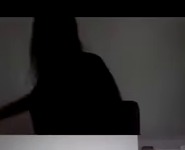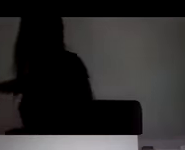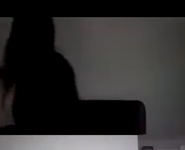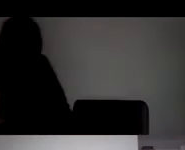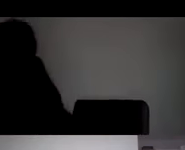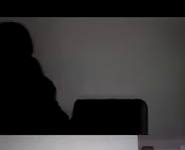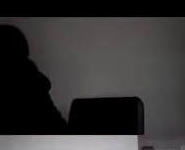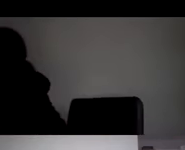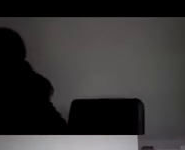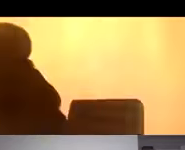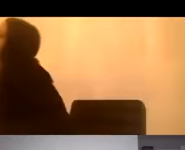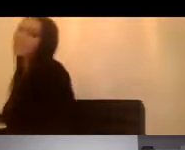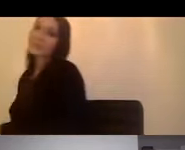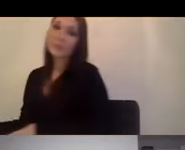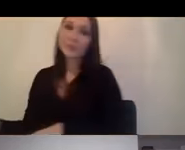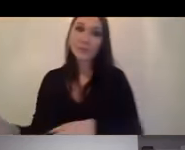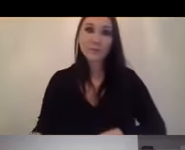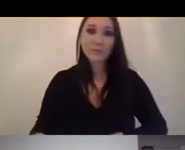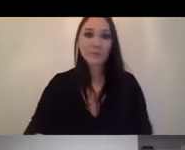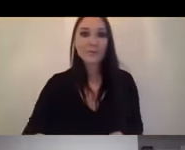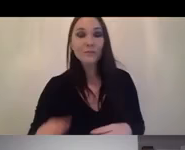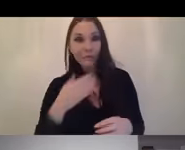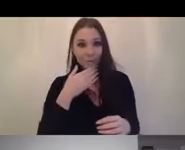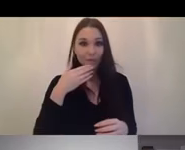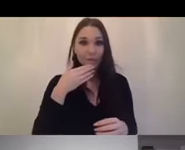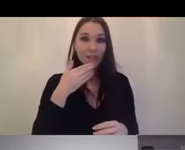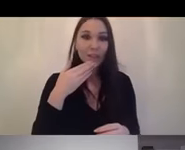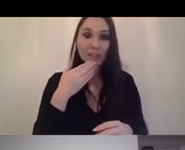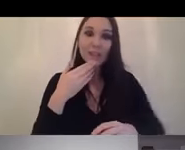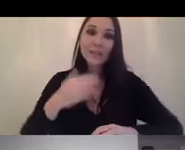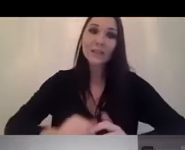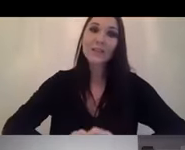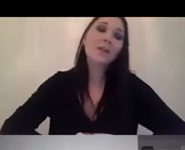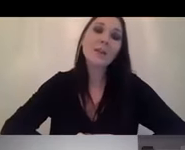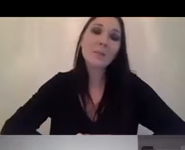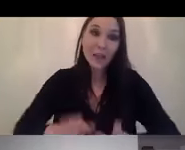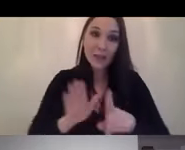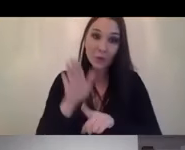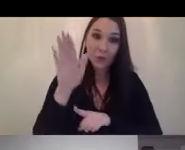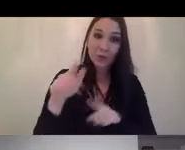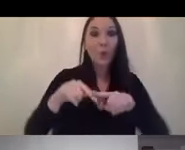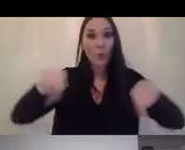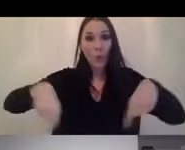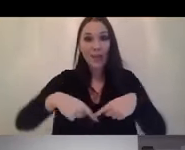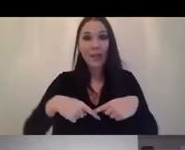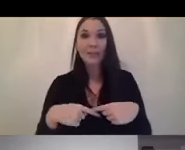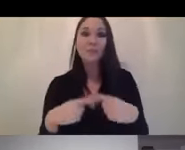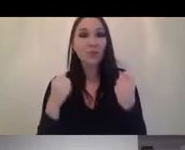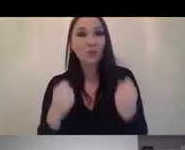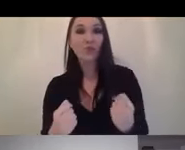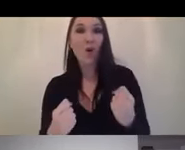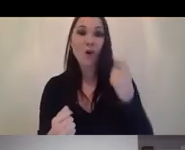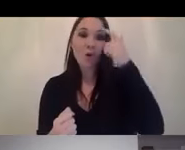So I have a tip. So we said it always. So it's from in the field where we are. So it's a strong